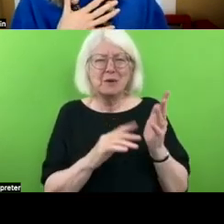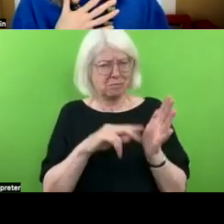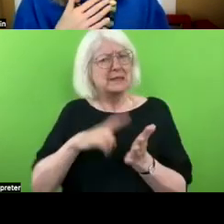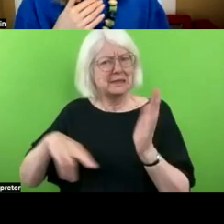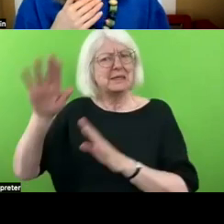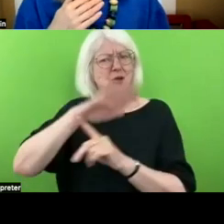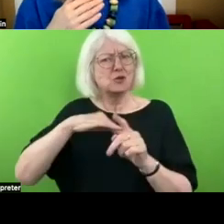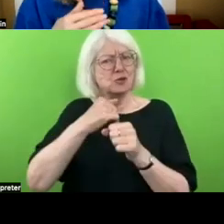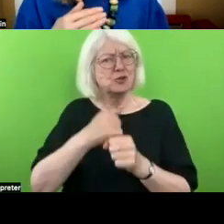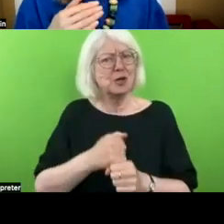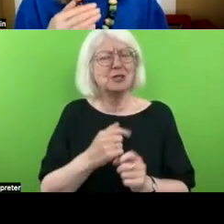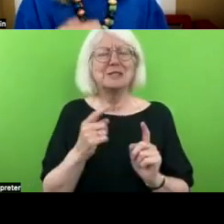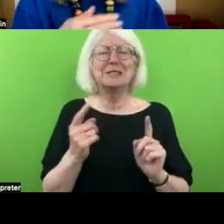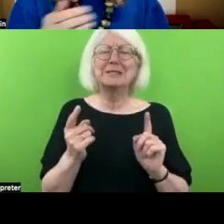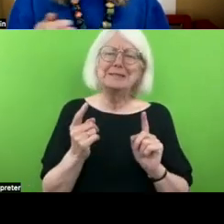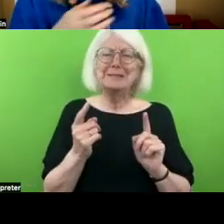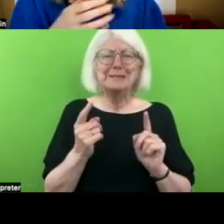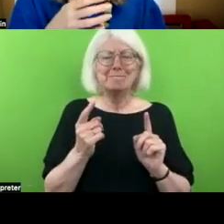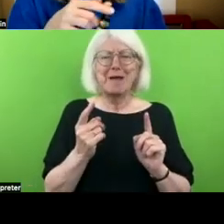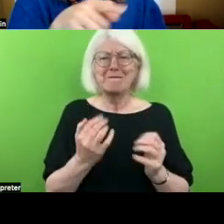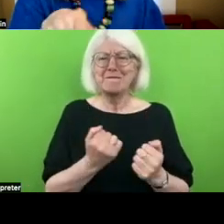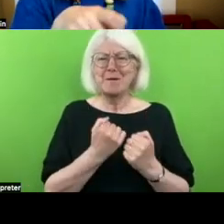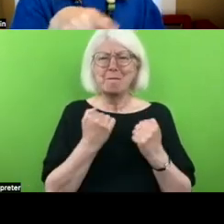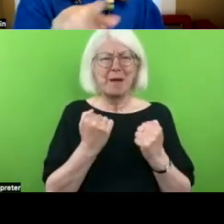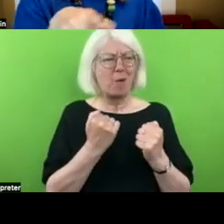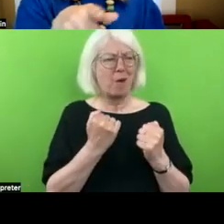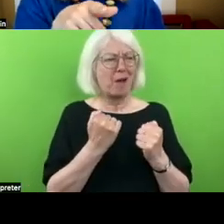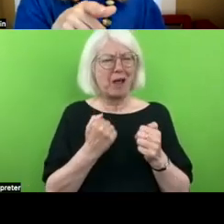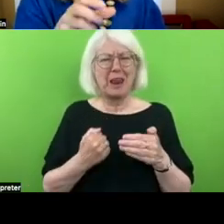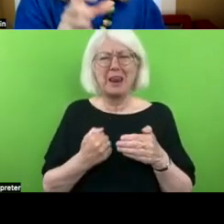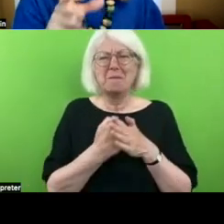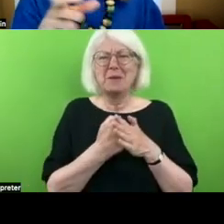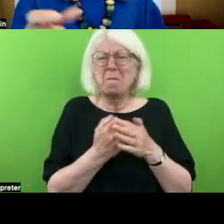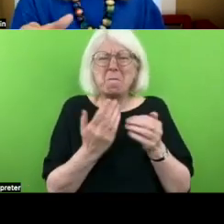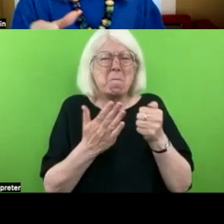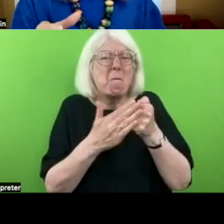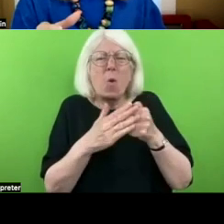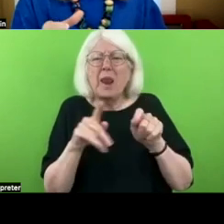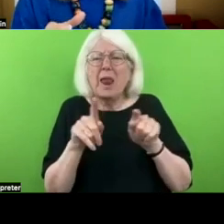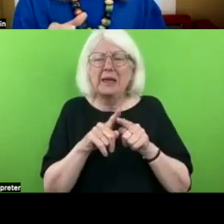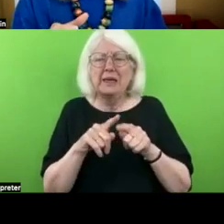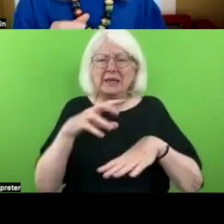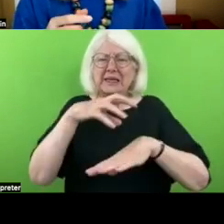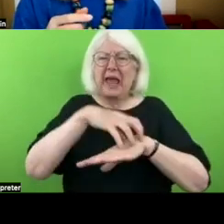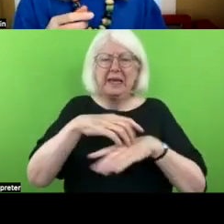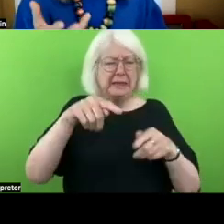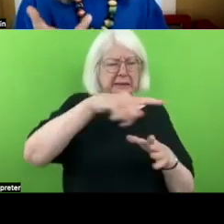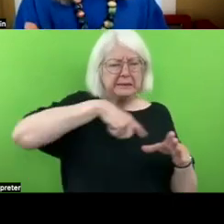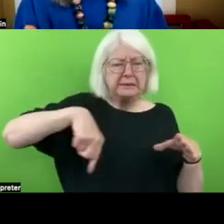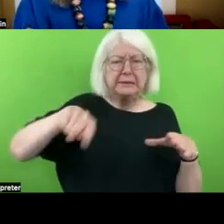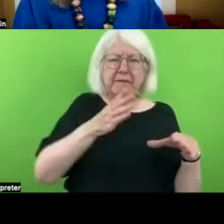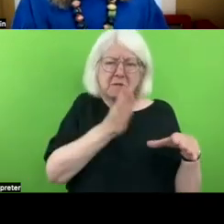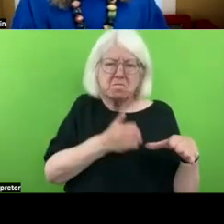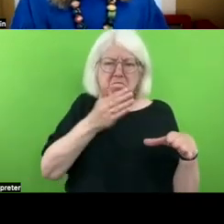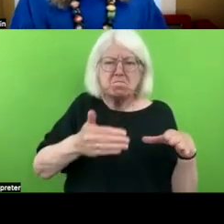church, was that power was finite, it was limited, it was more like a cake where there were slices. There was almost an